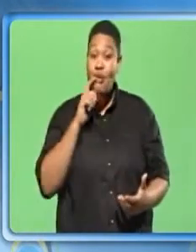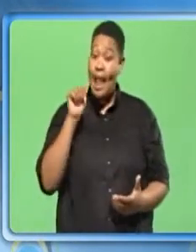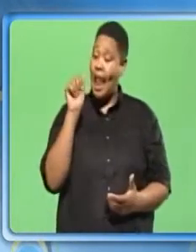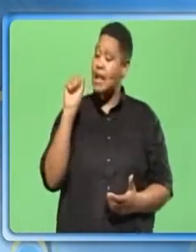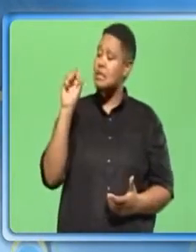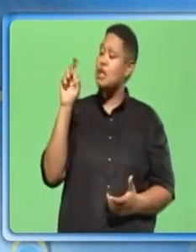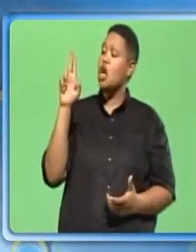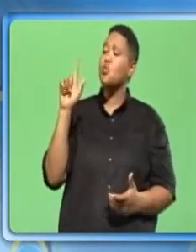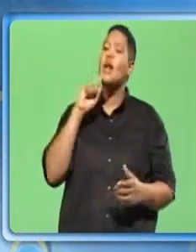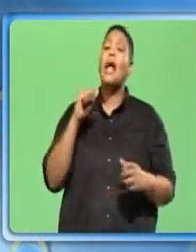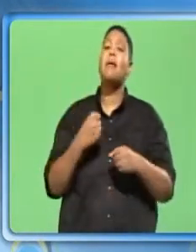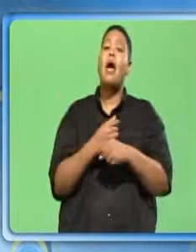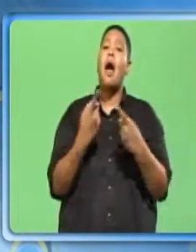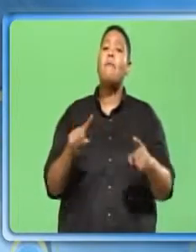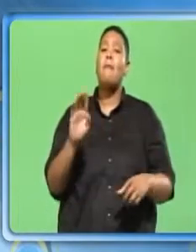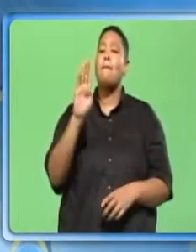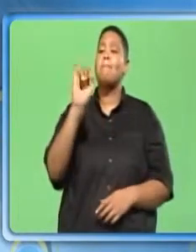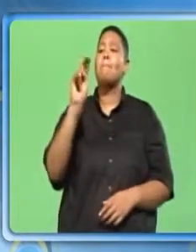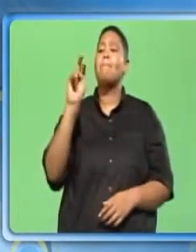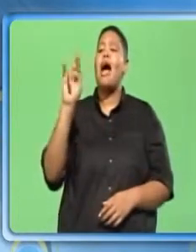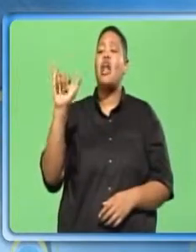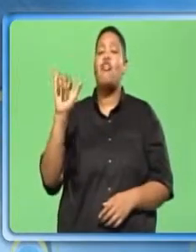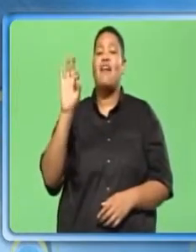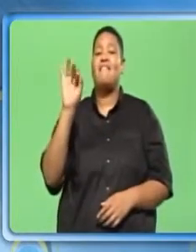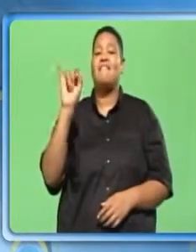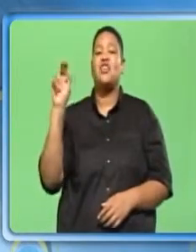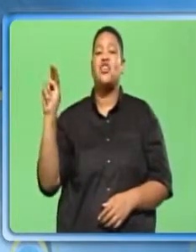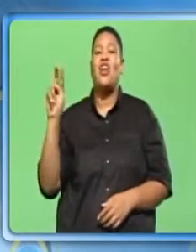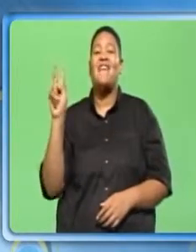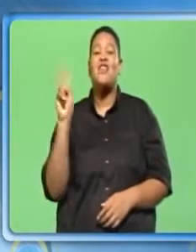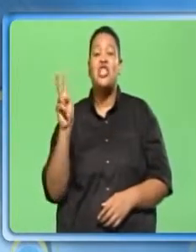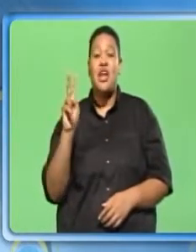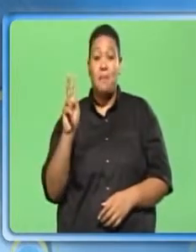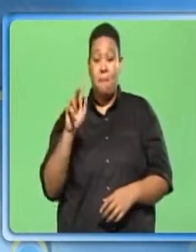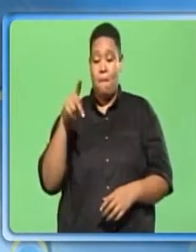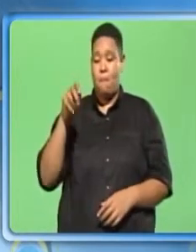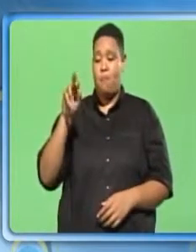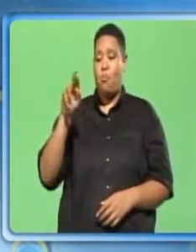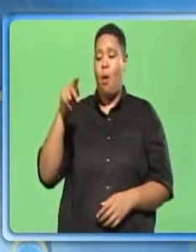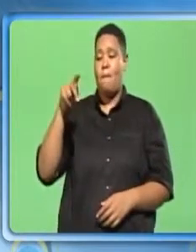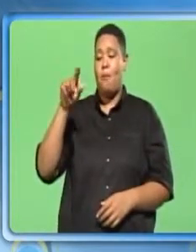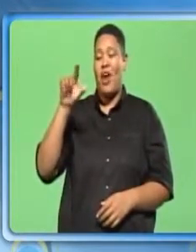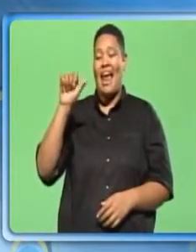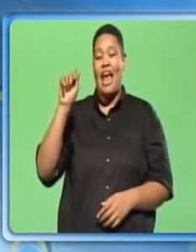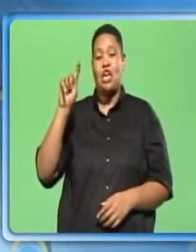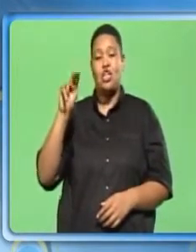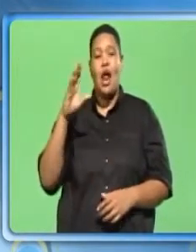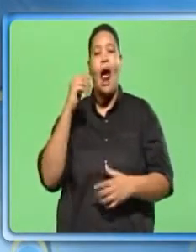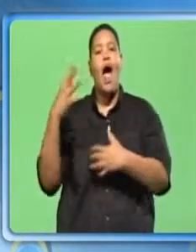by binary fission, vegetative propagation, and cloning.